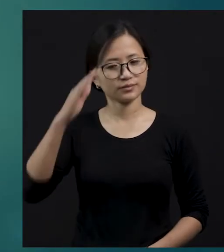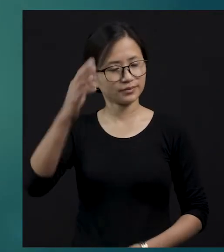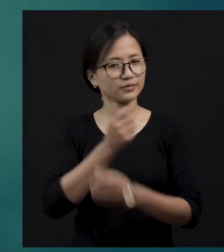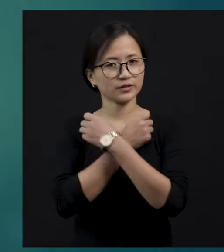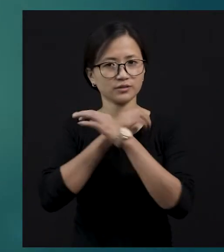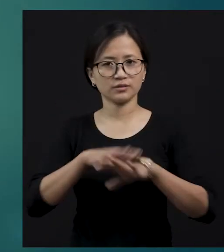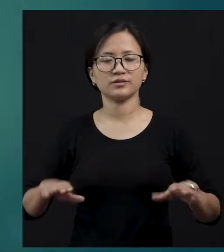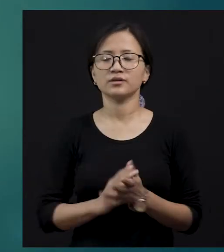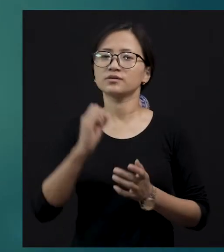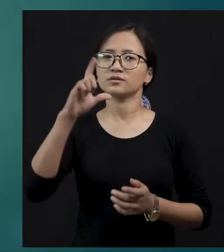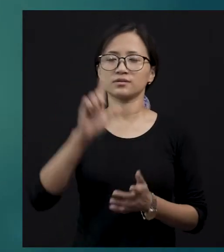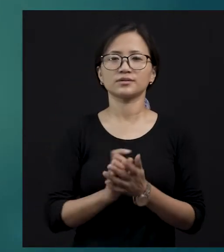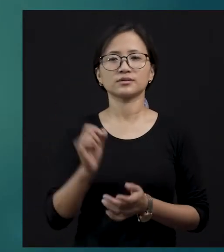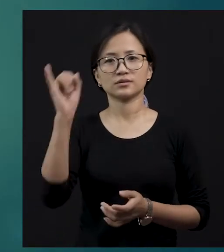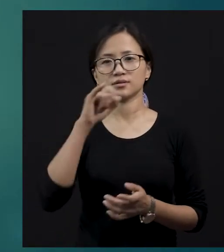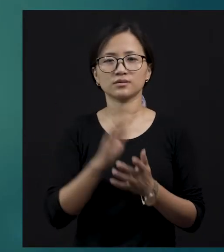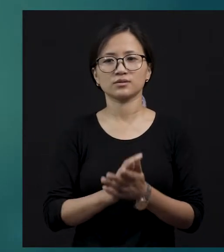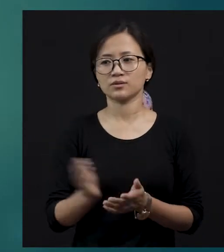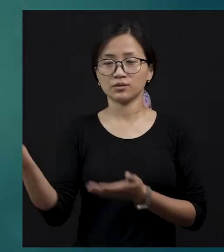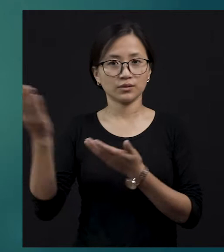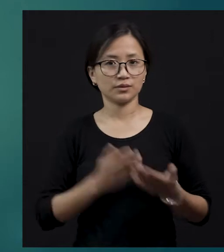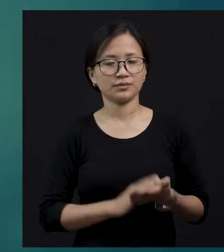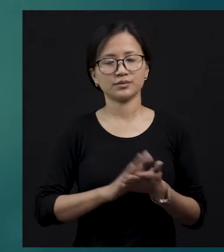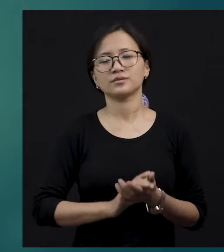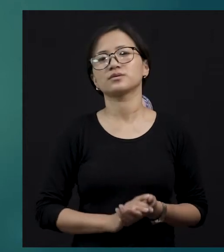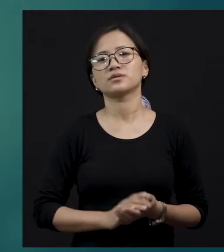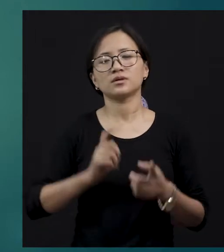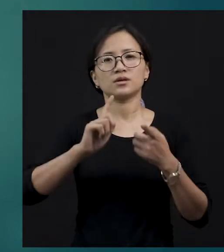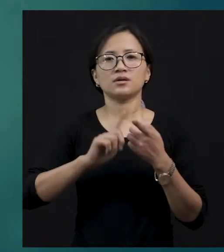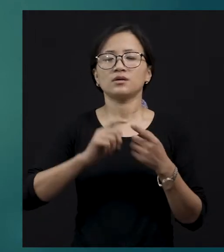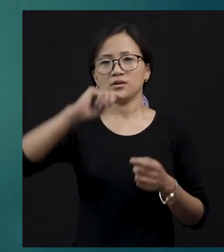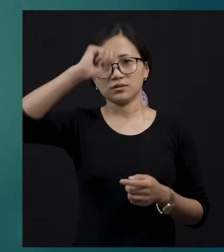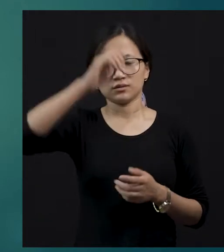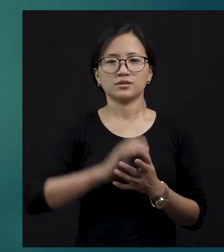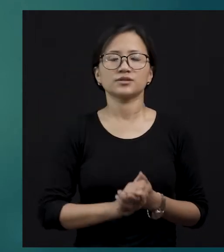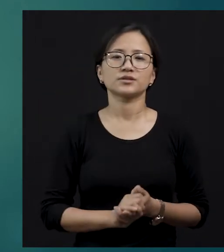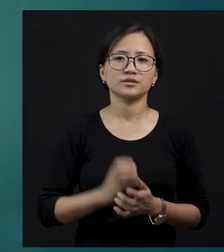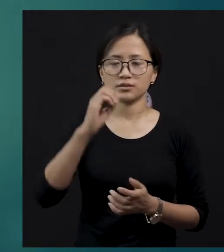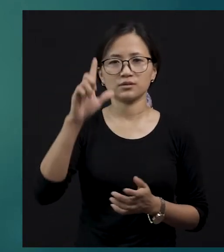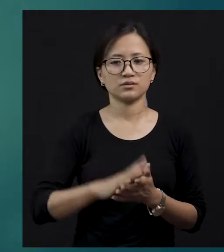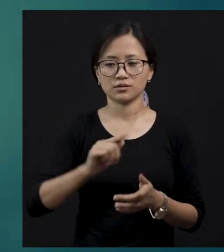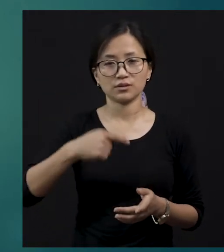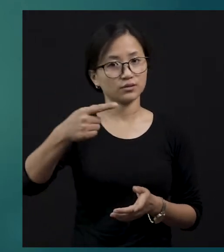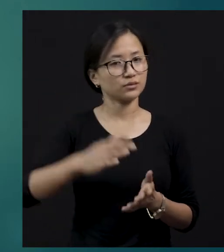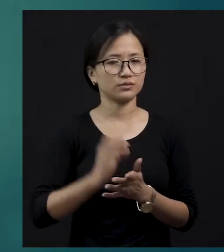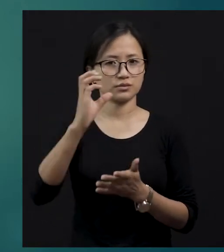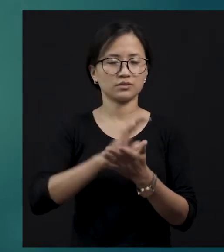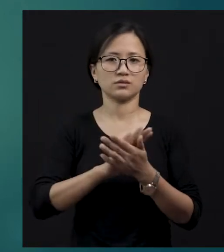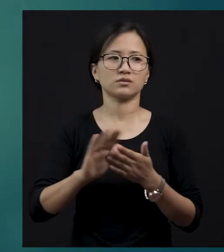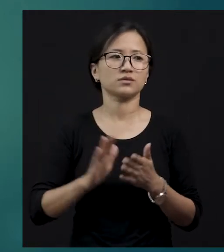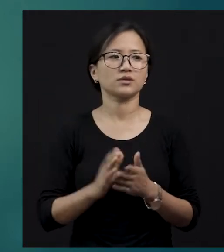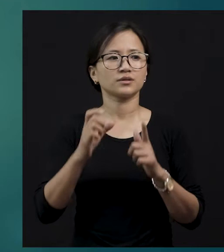Hello, my dear students of class 6. Welcome back to our English class. As we have been discussing in our previous class, we are going to continue with the chapter